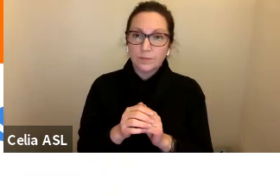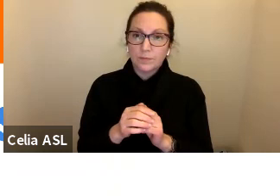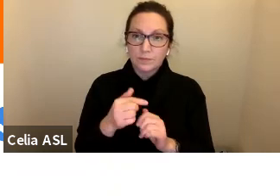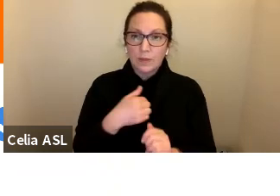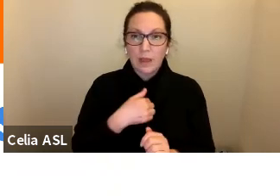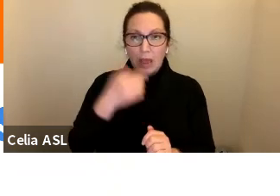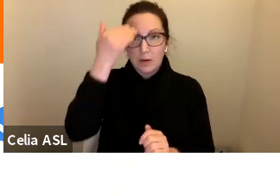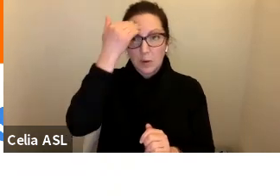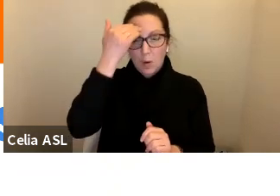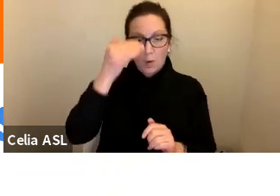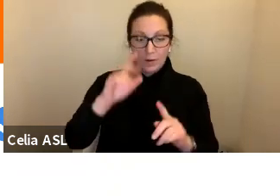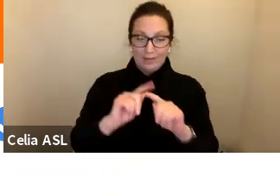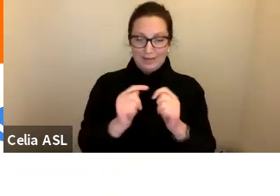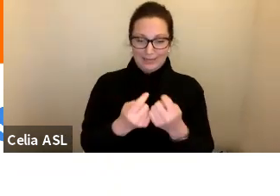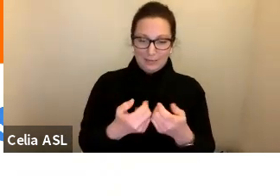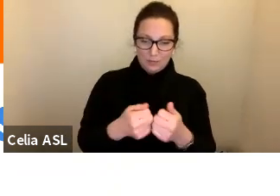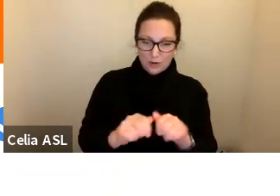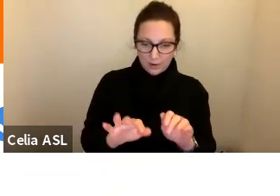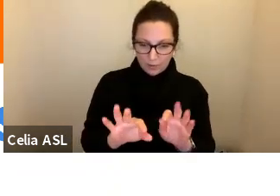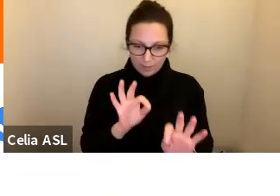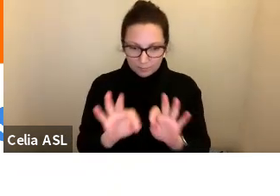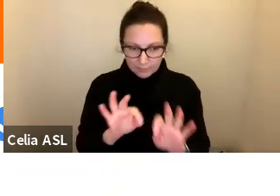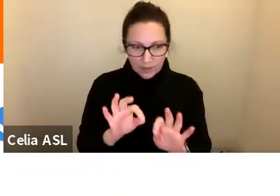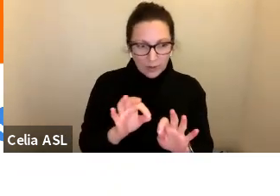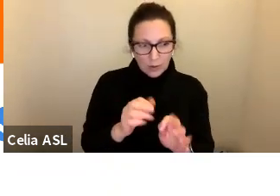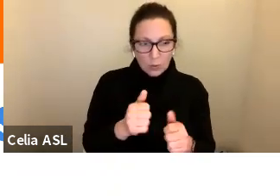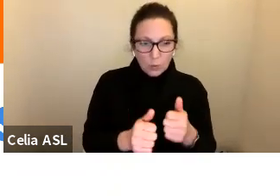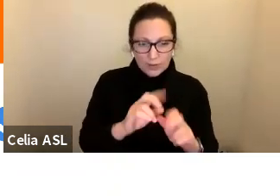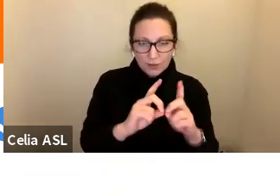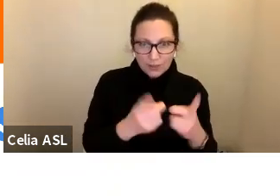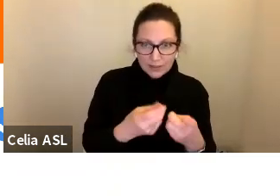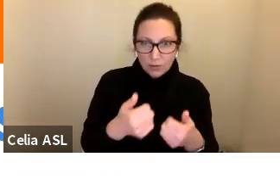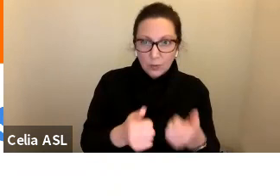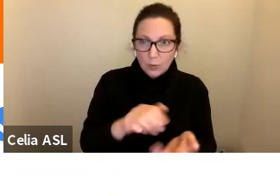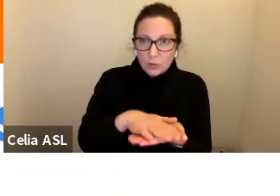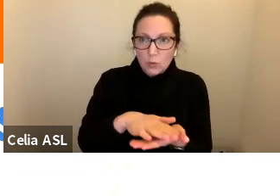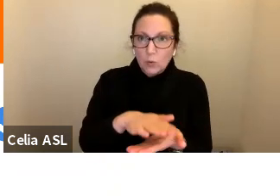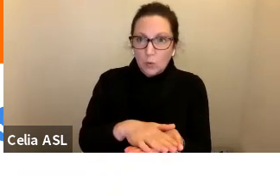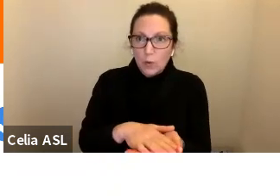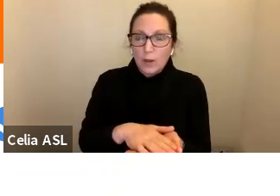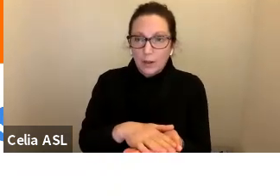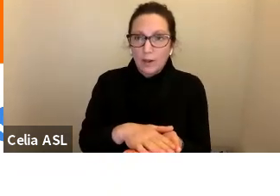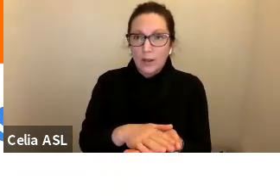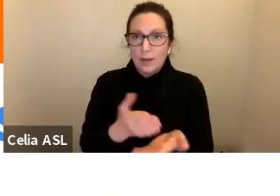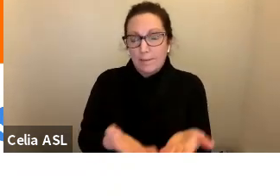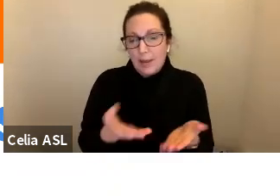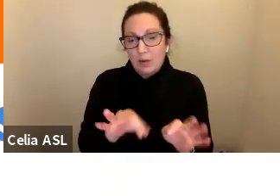districts, schools, where it might be helpful to have teams come in to talk, a panel come in to talk specifically